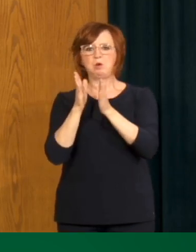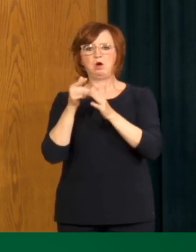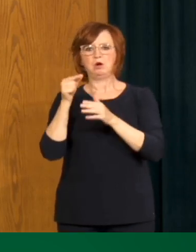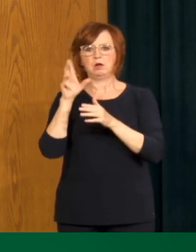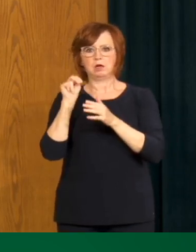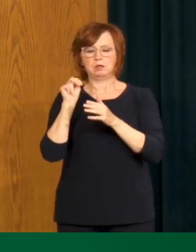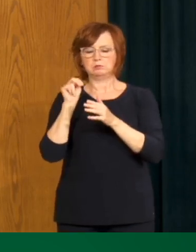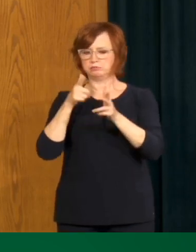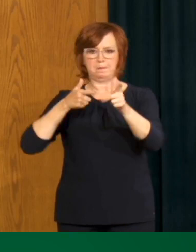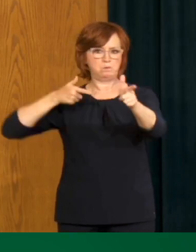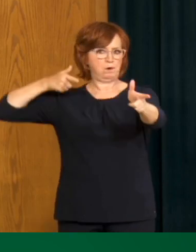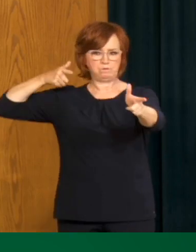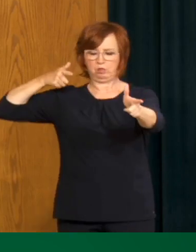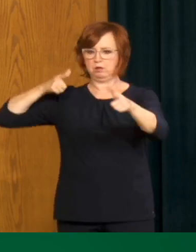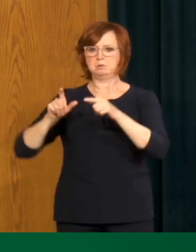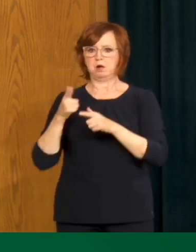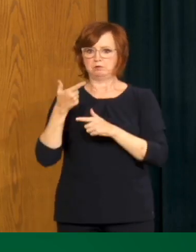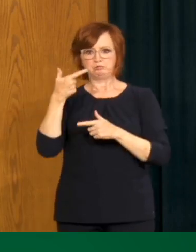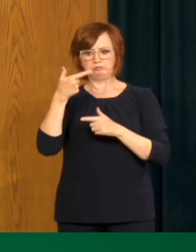that you previously introduced.